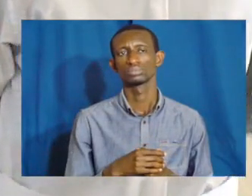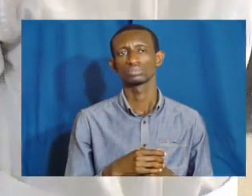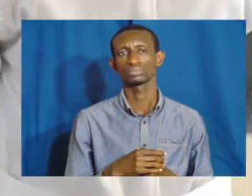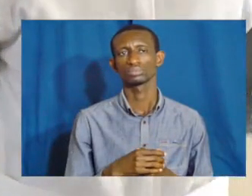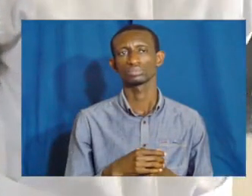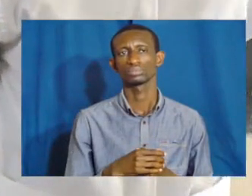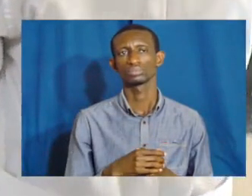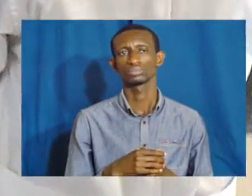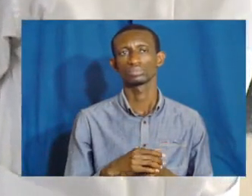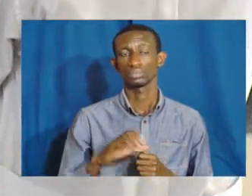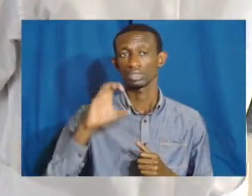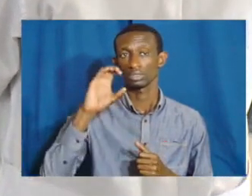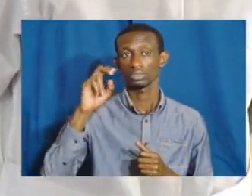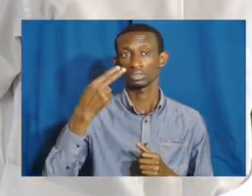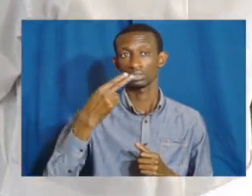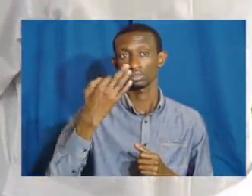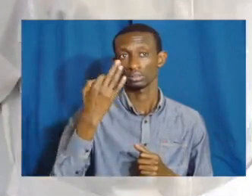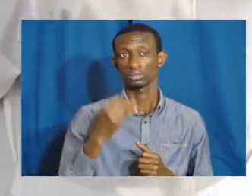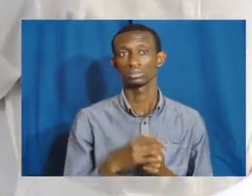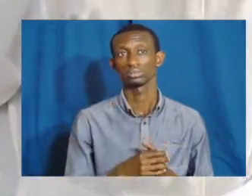you have CH3,